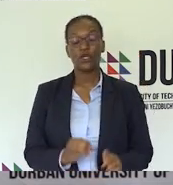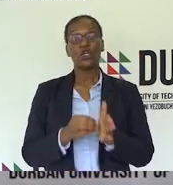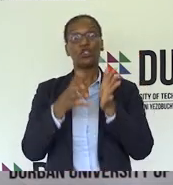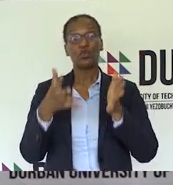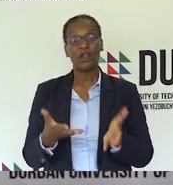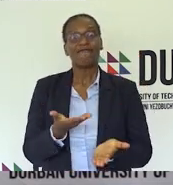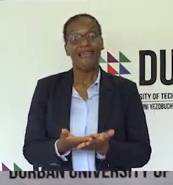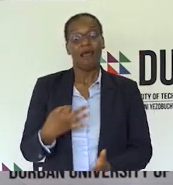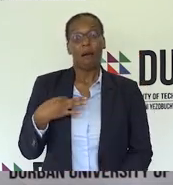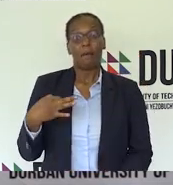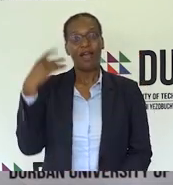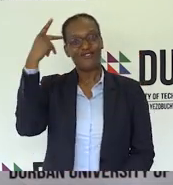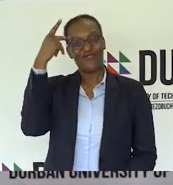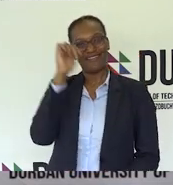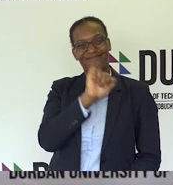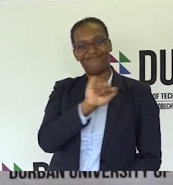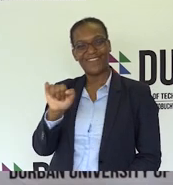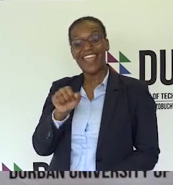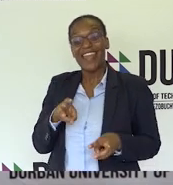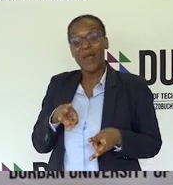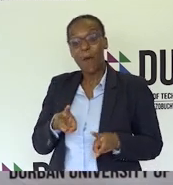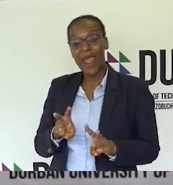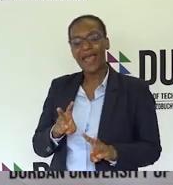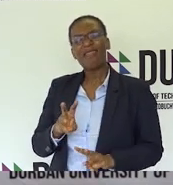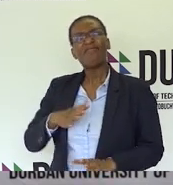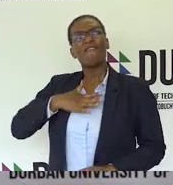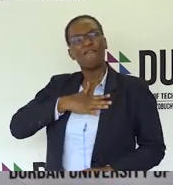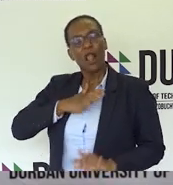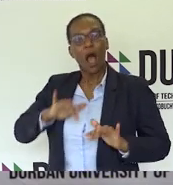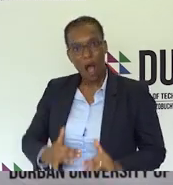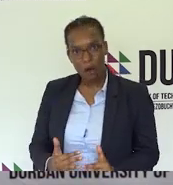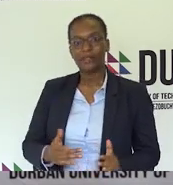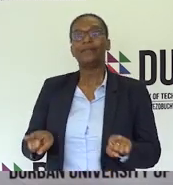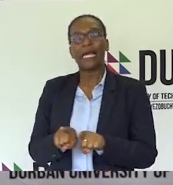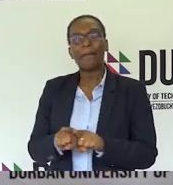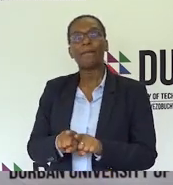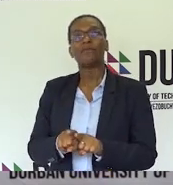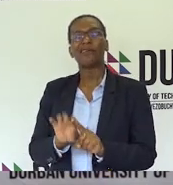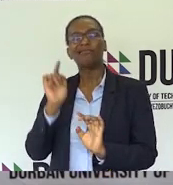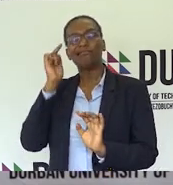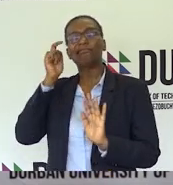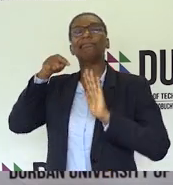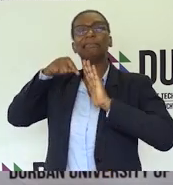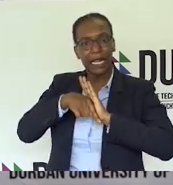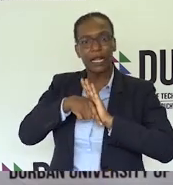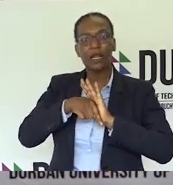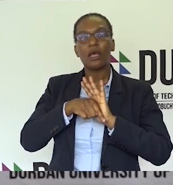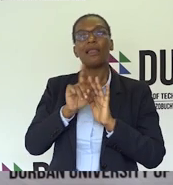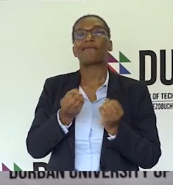Students are able to apply knowledge in a reflective manner and critically produce new knowledge.